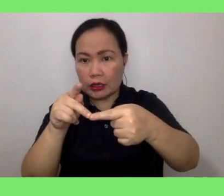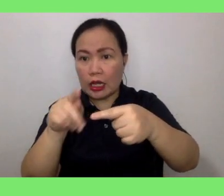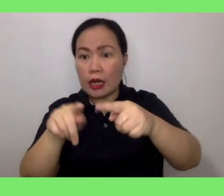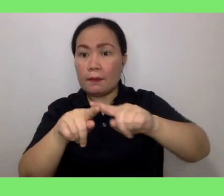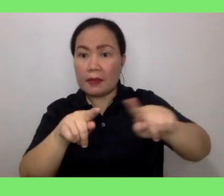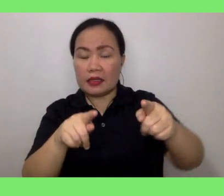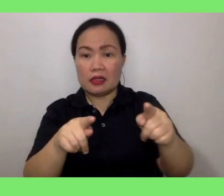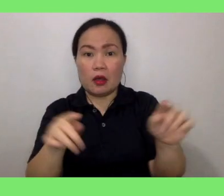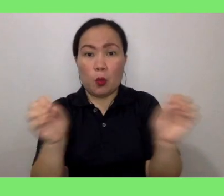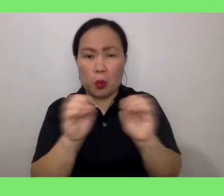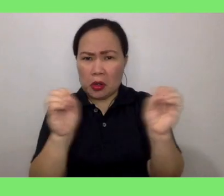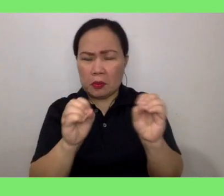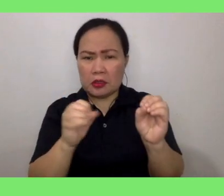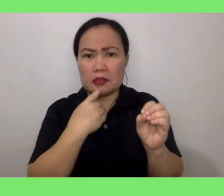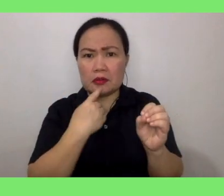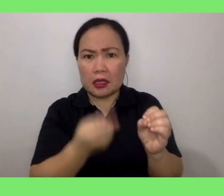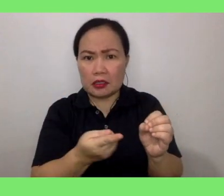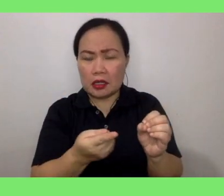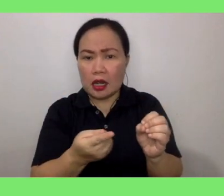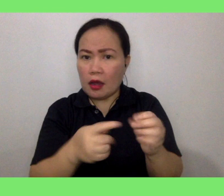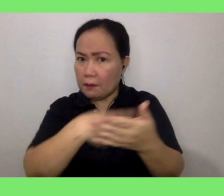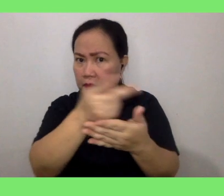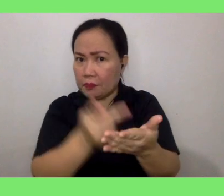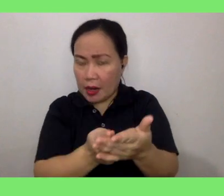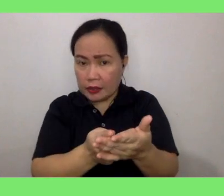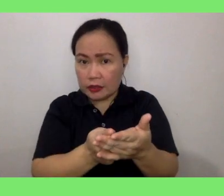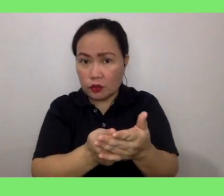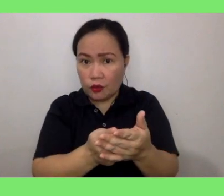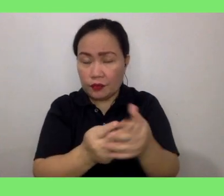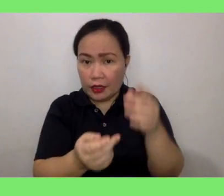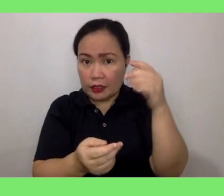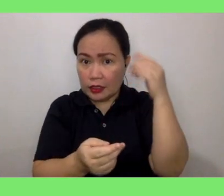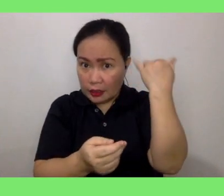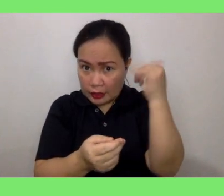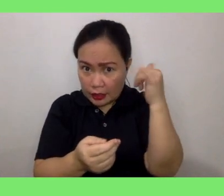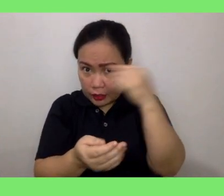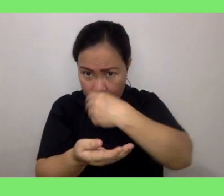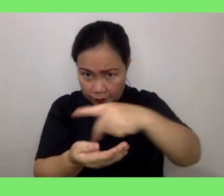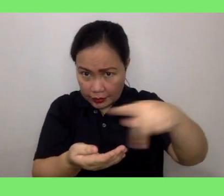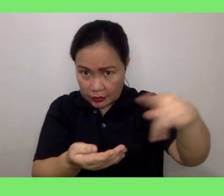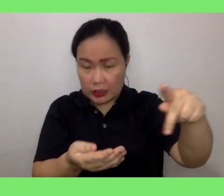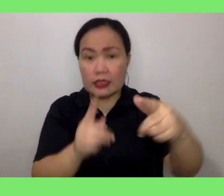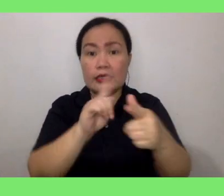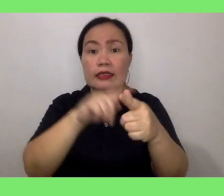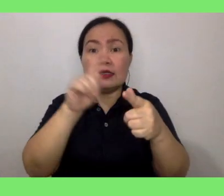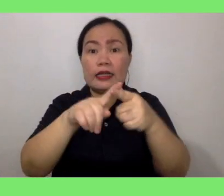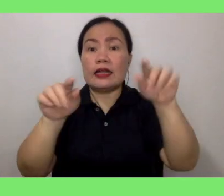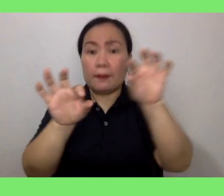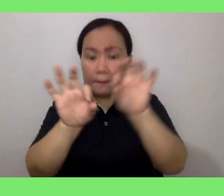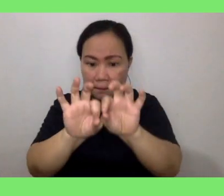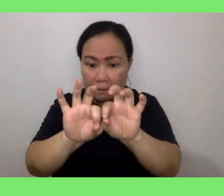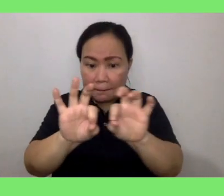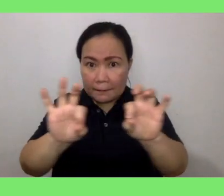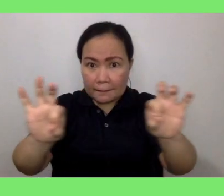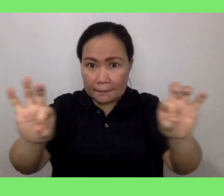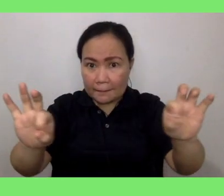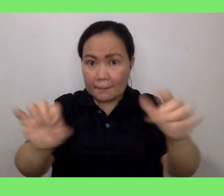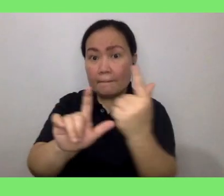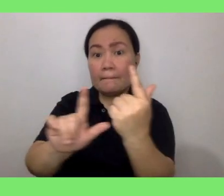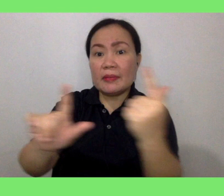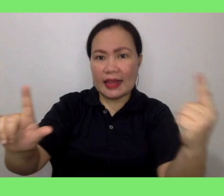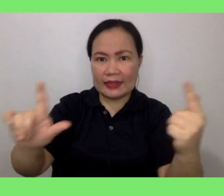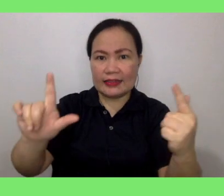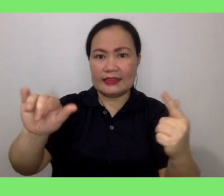na part ng pencil, so pencil lang ito, ibig sabihin yung kabuuan. So, this is a line.